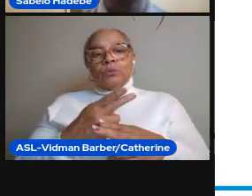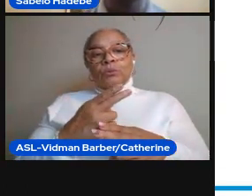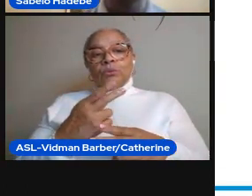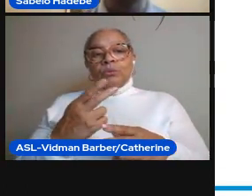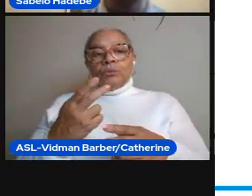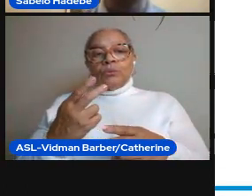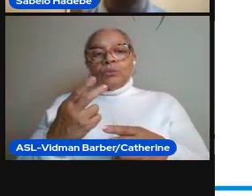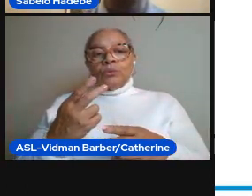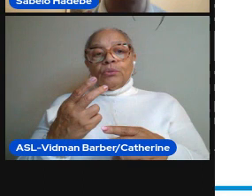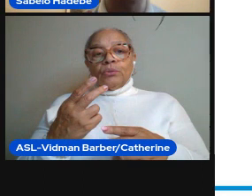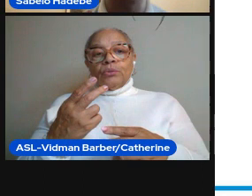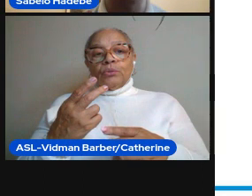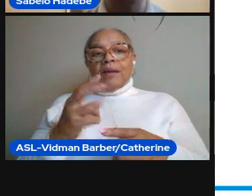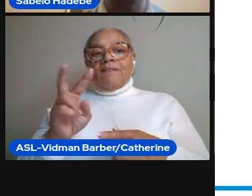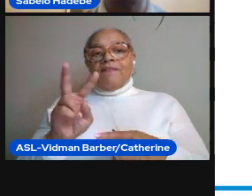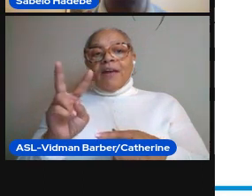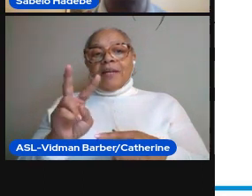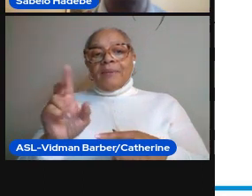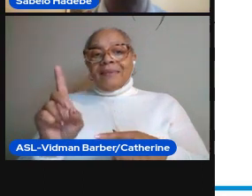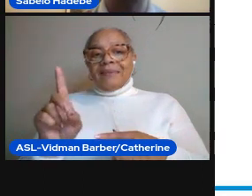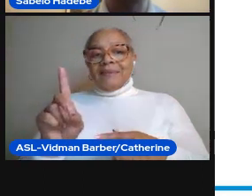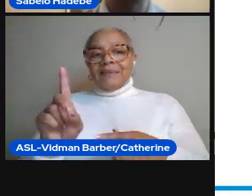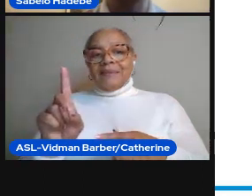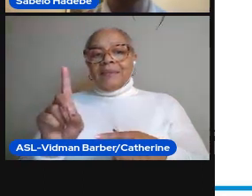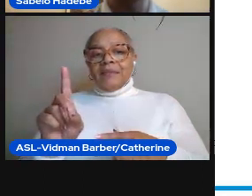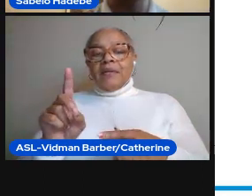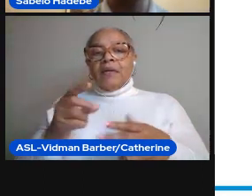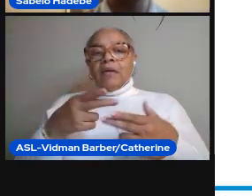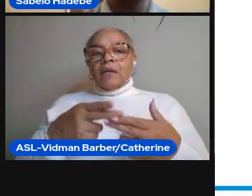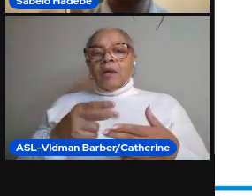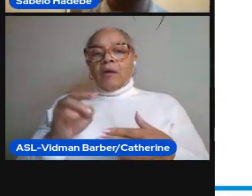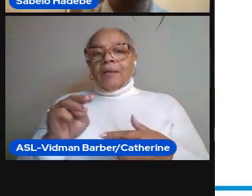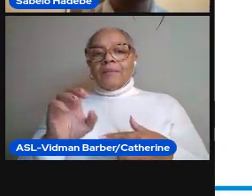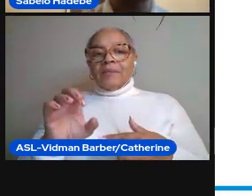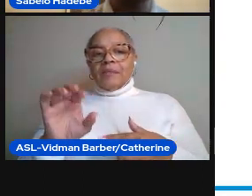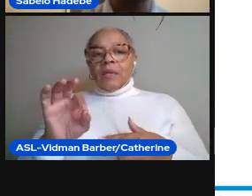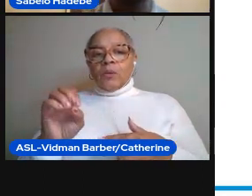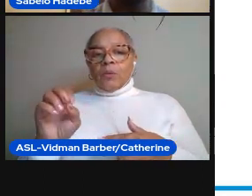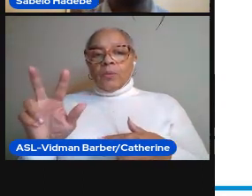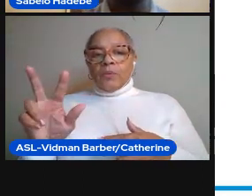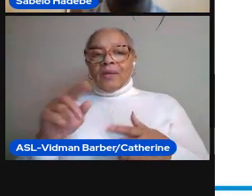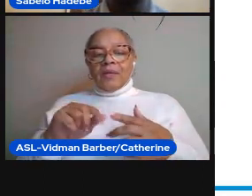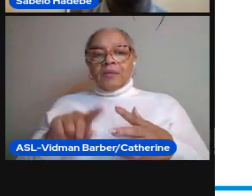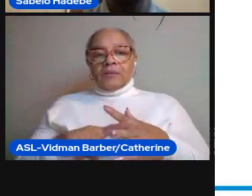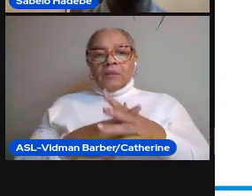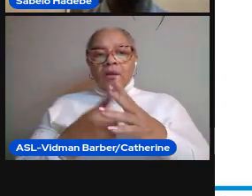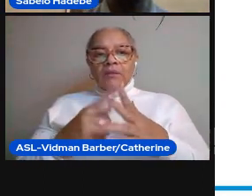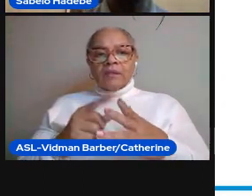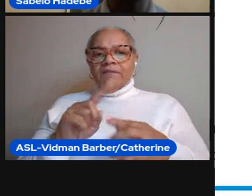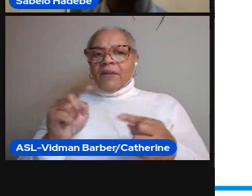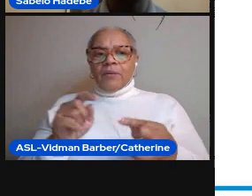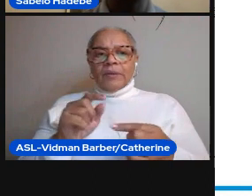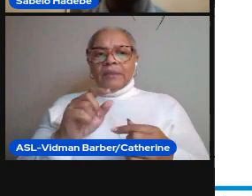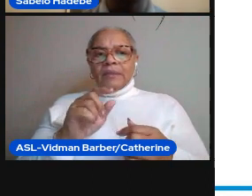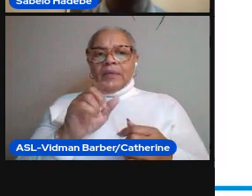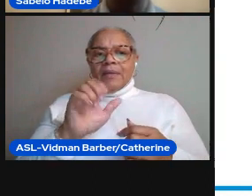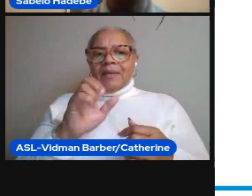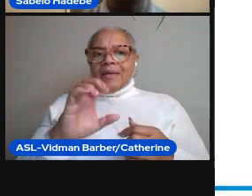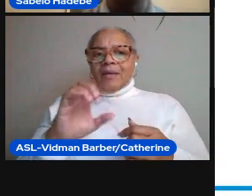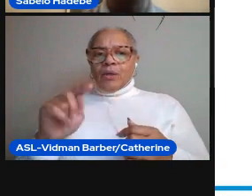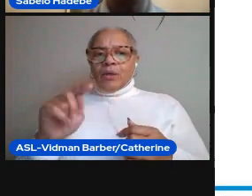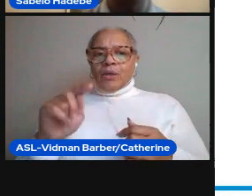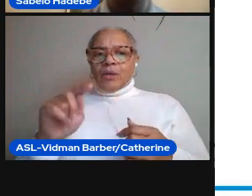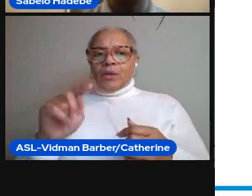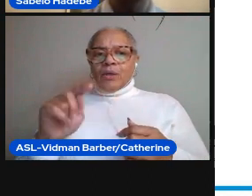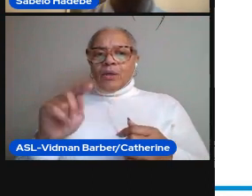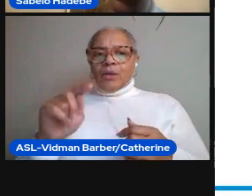a vitamin D analog called MC903. It induces a very acute itchy type of atopic